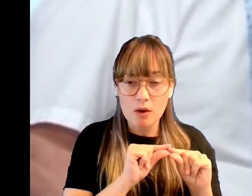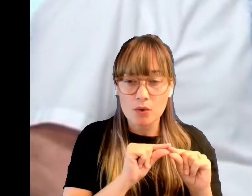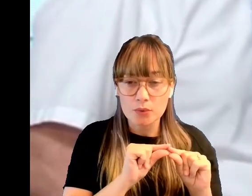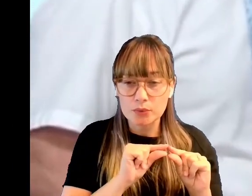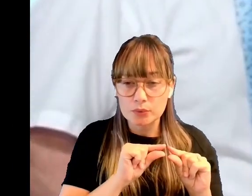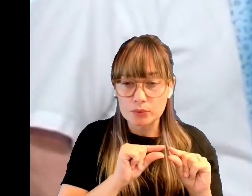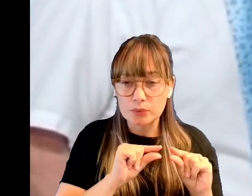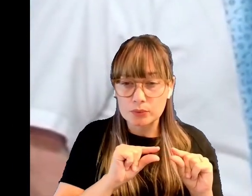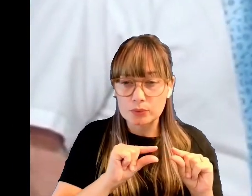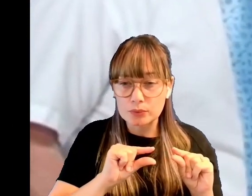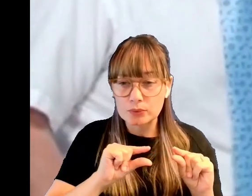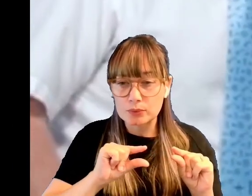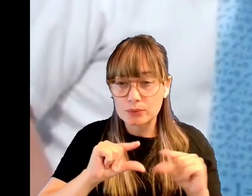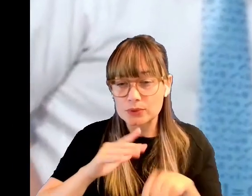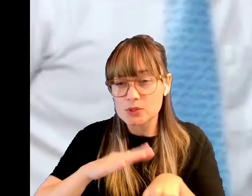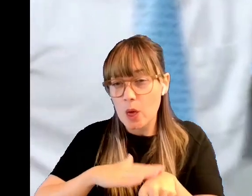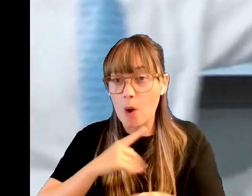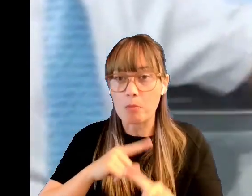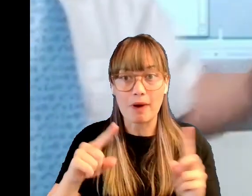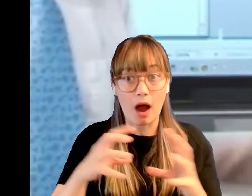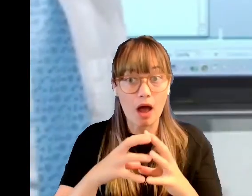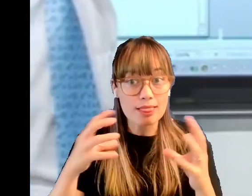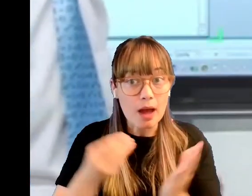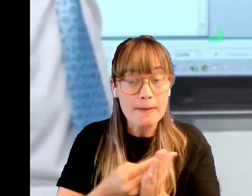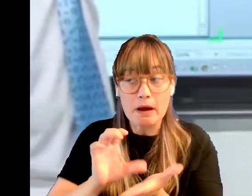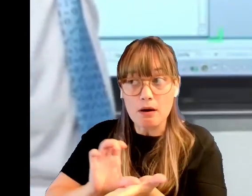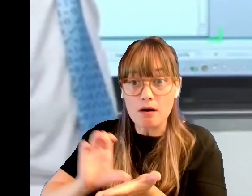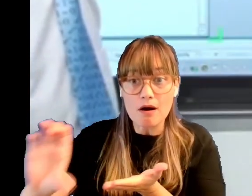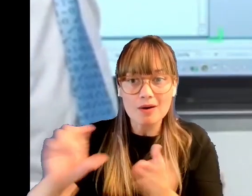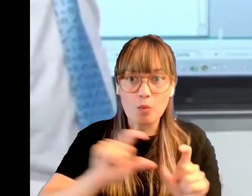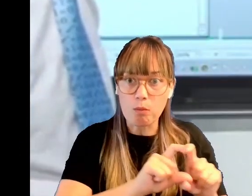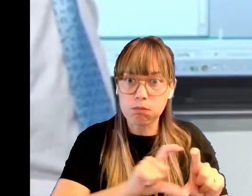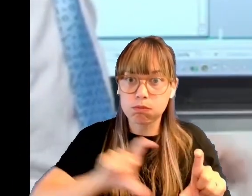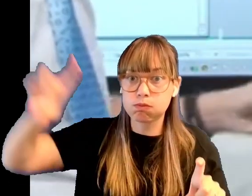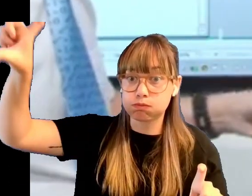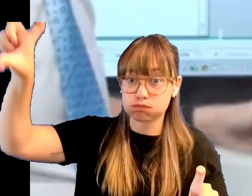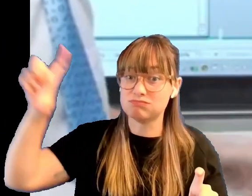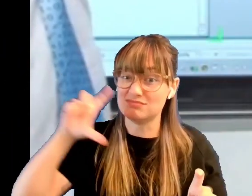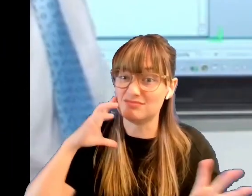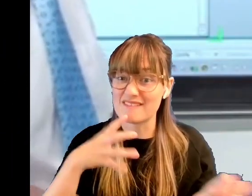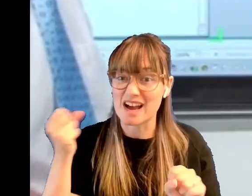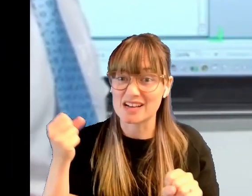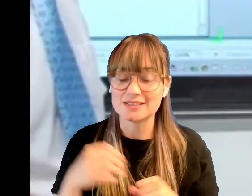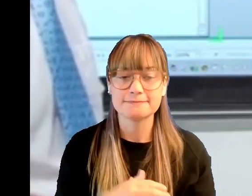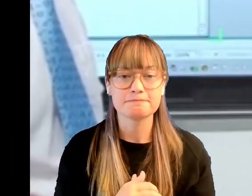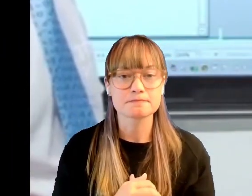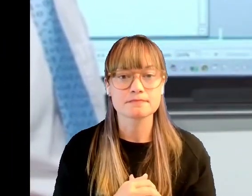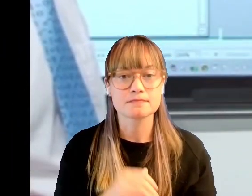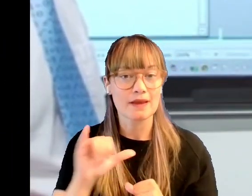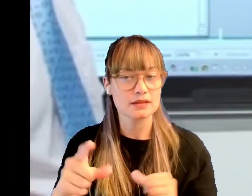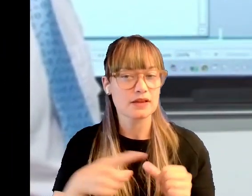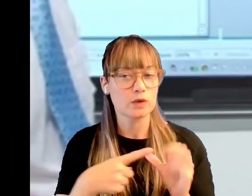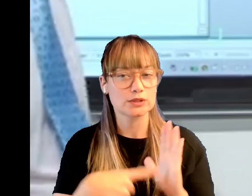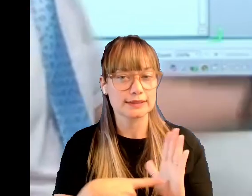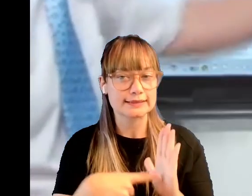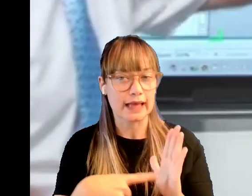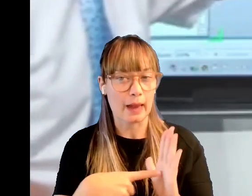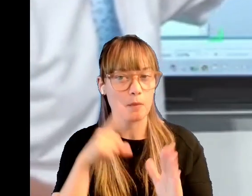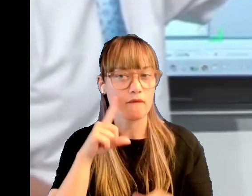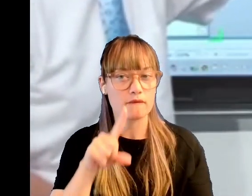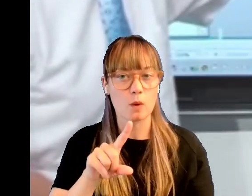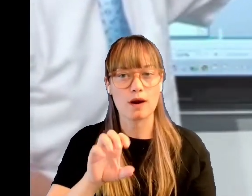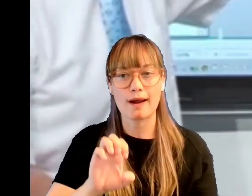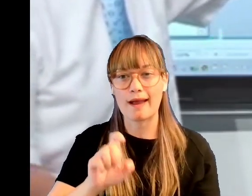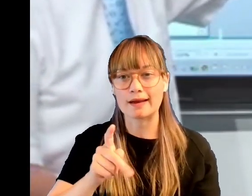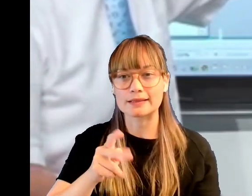But if you have a lot of money, it grows very quickly. Okay? So this is our first example of an exponential function. Now